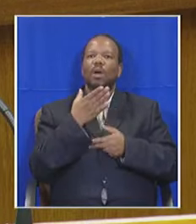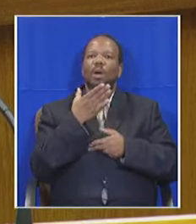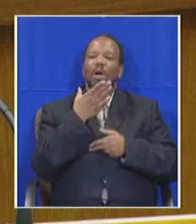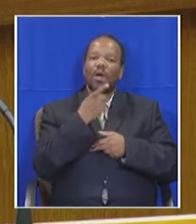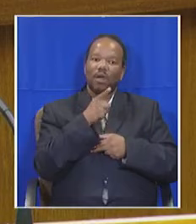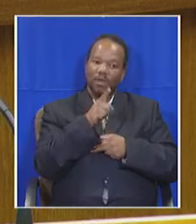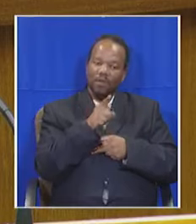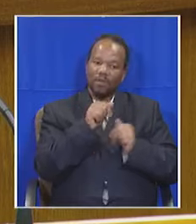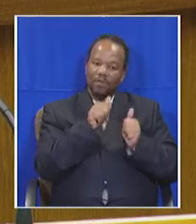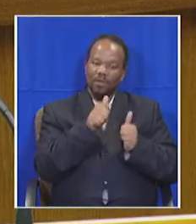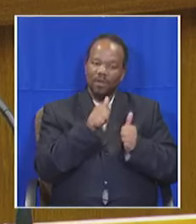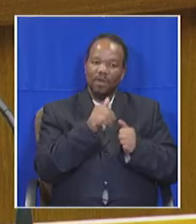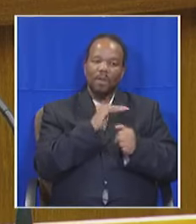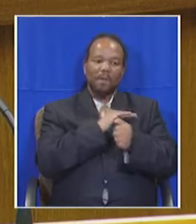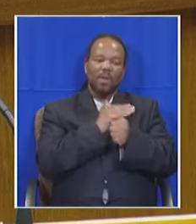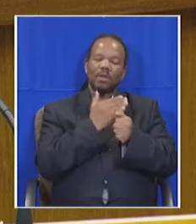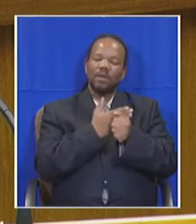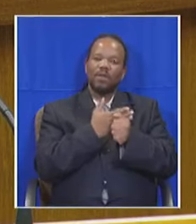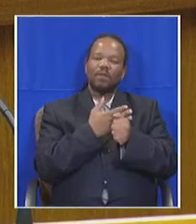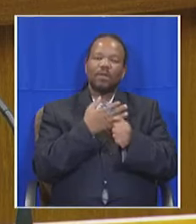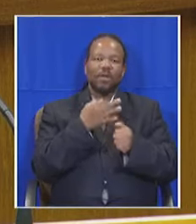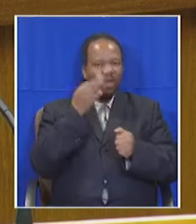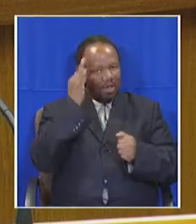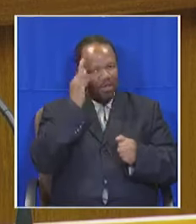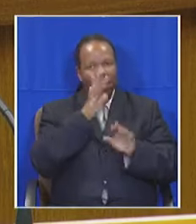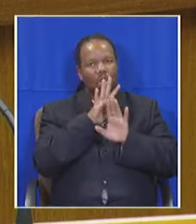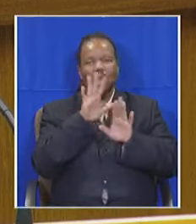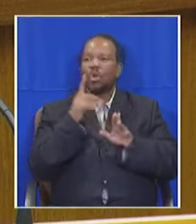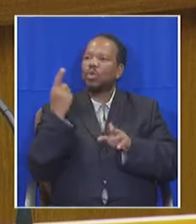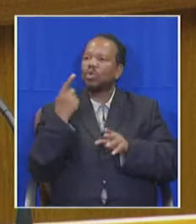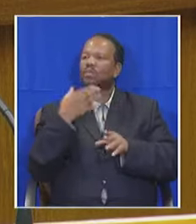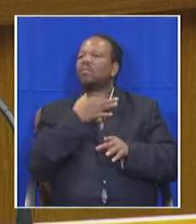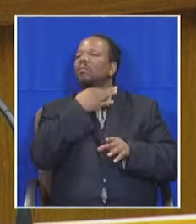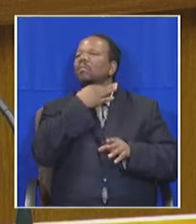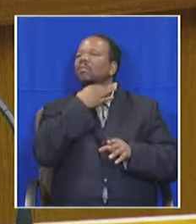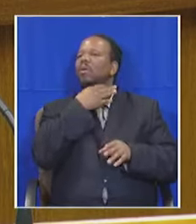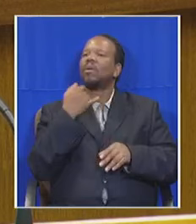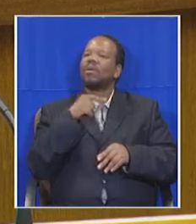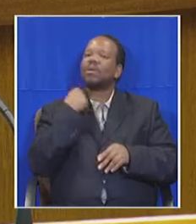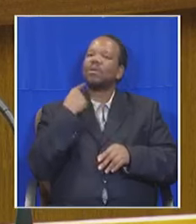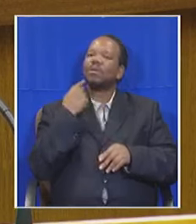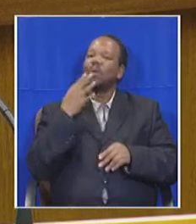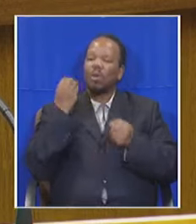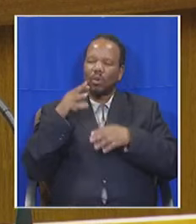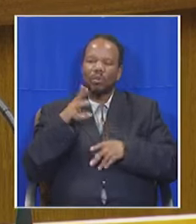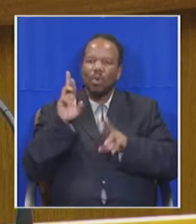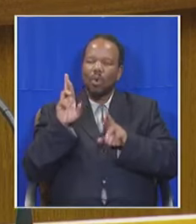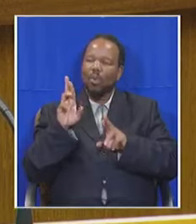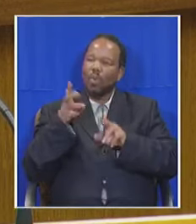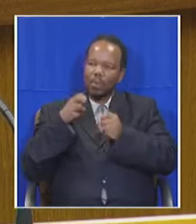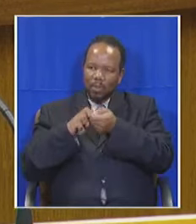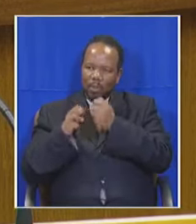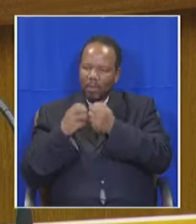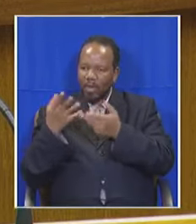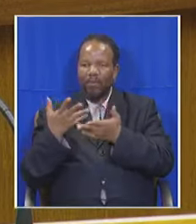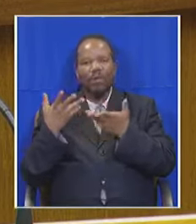of the governed. Don't commit suicide or lose hope when confronted by difficulties, more especially in the